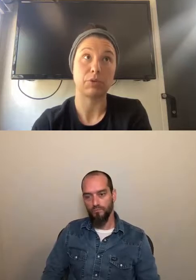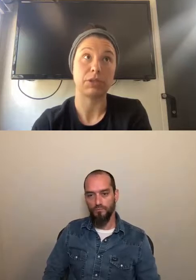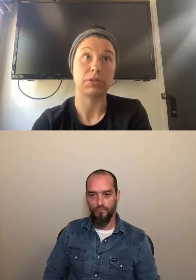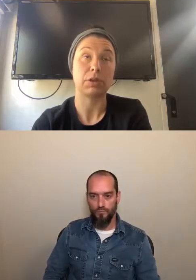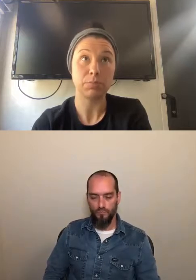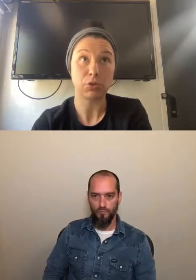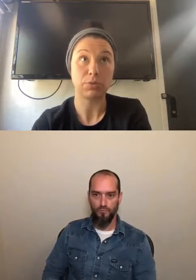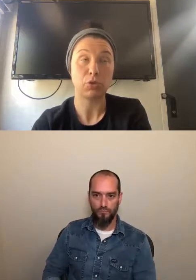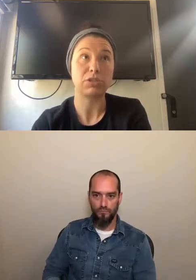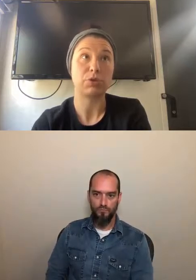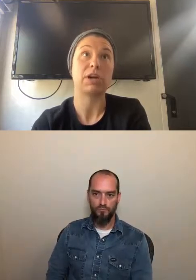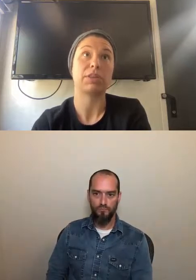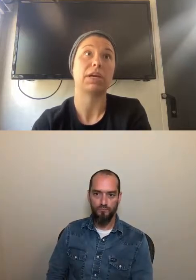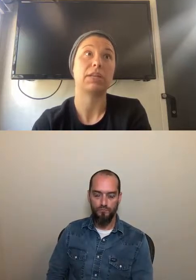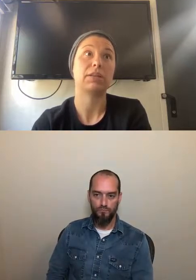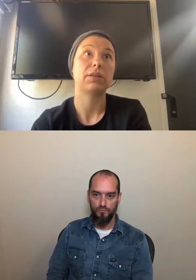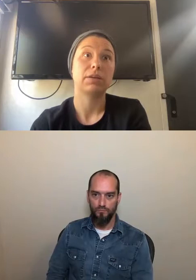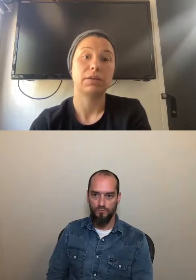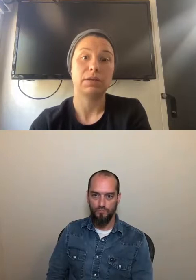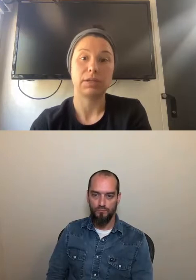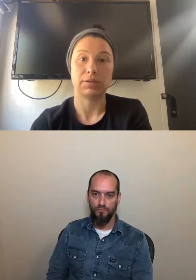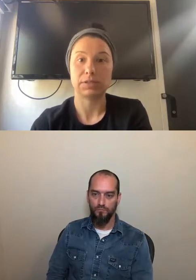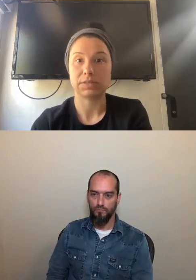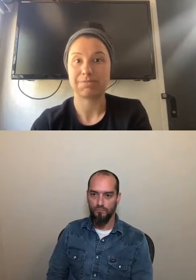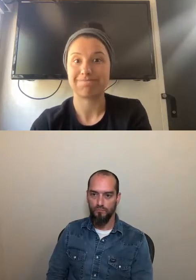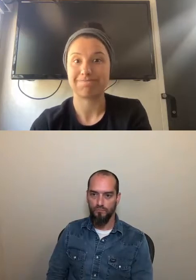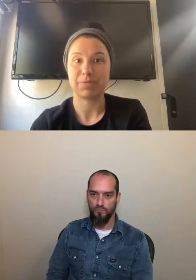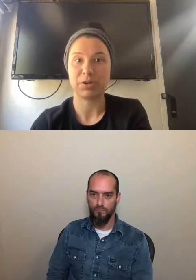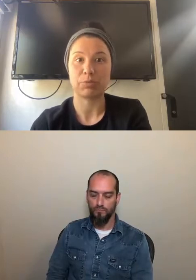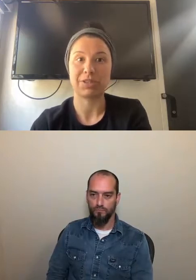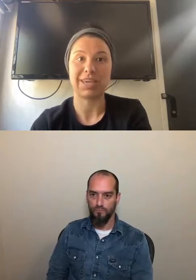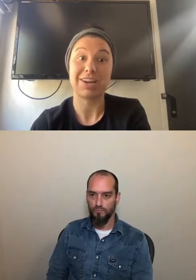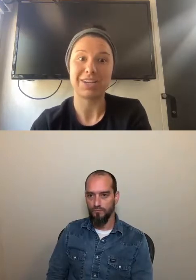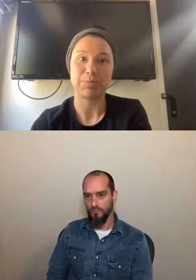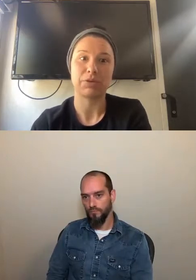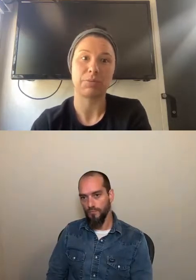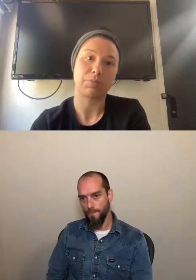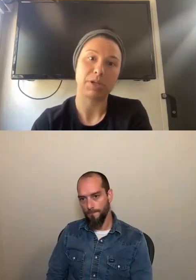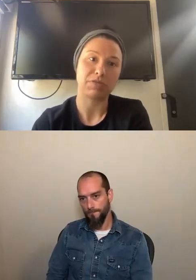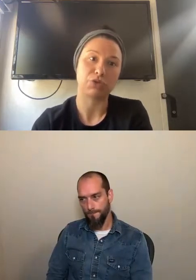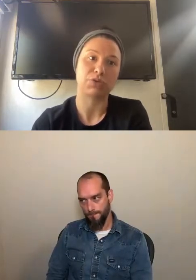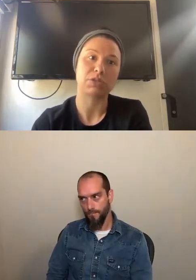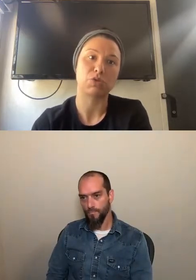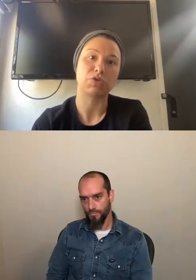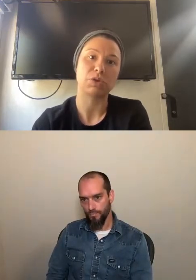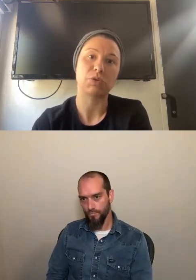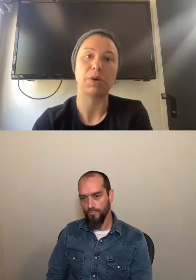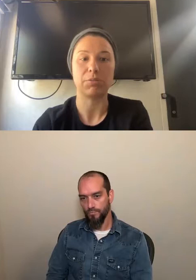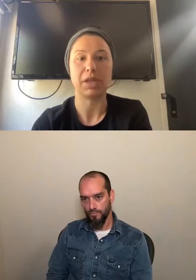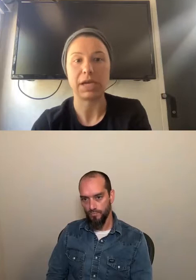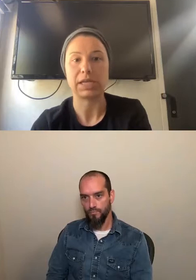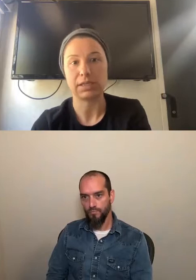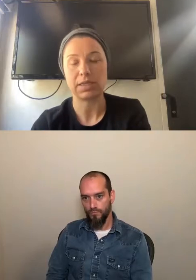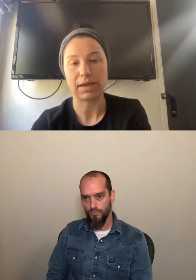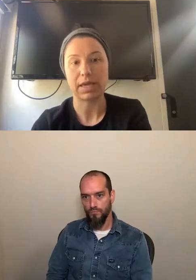really important point to put out that, you know, it's, they're not really caring about the individual. It's more so the